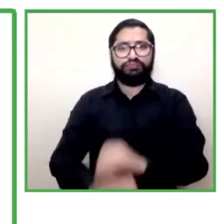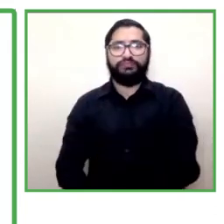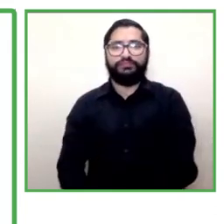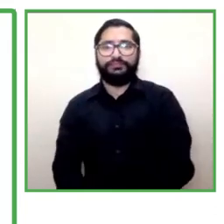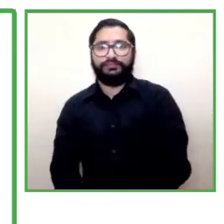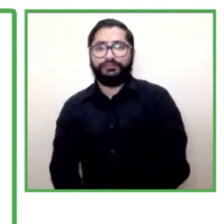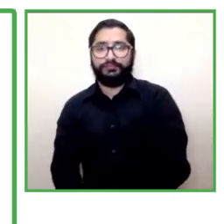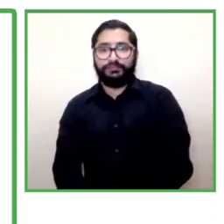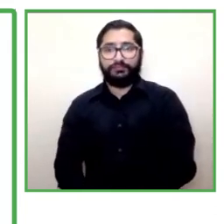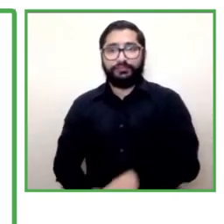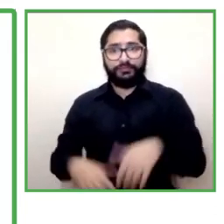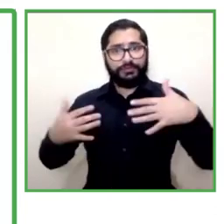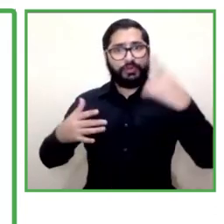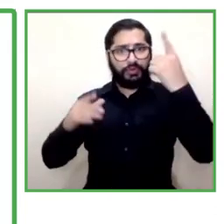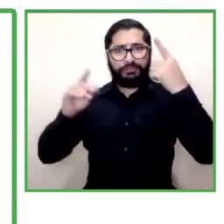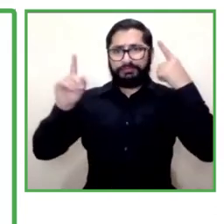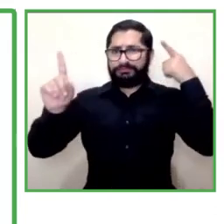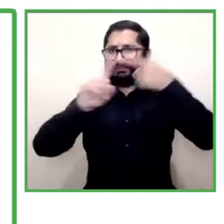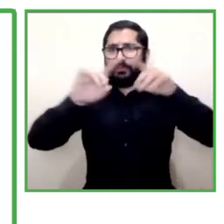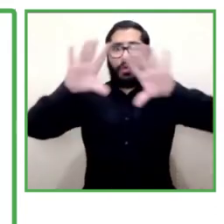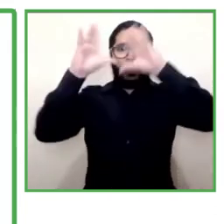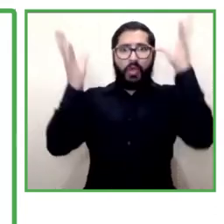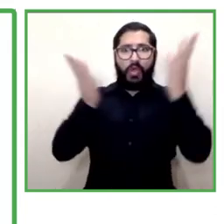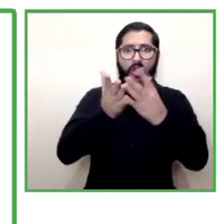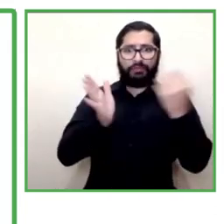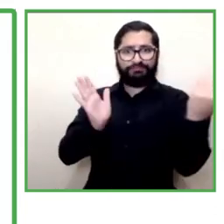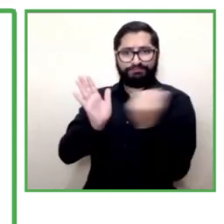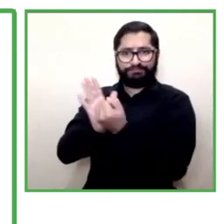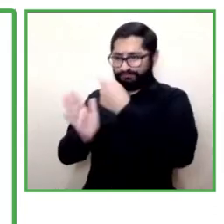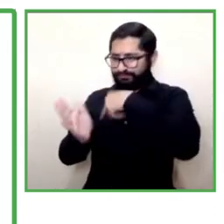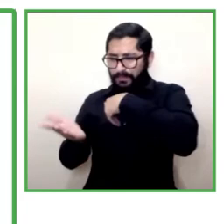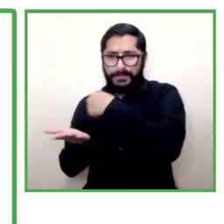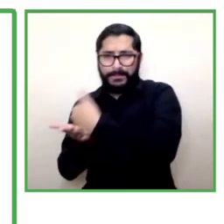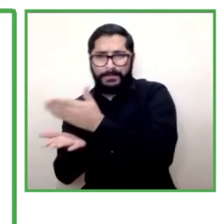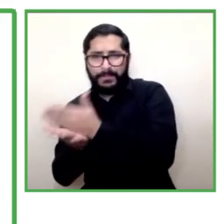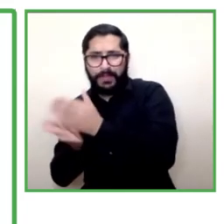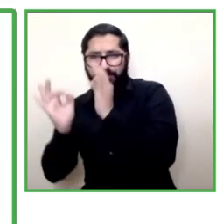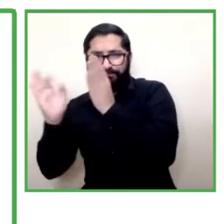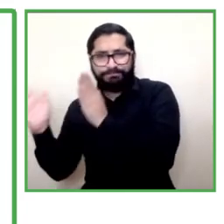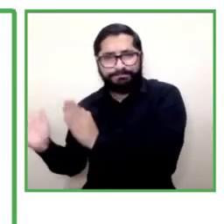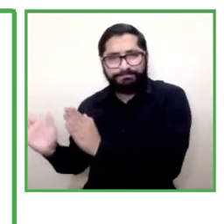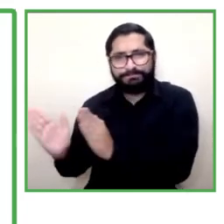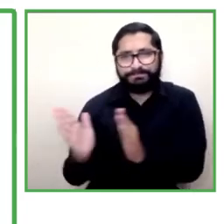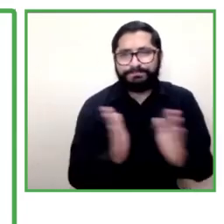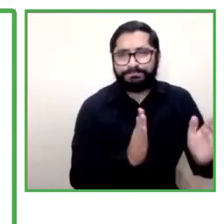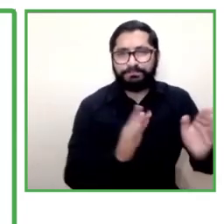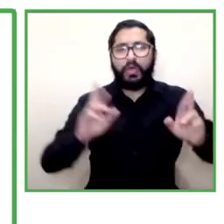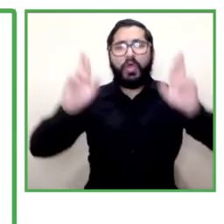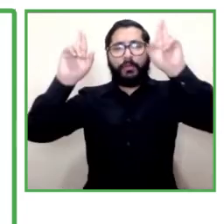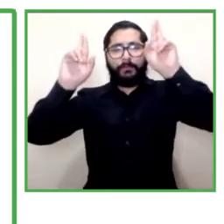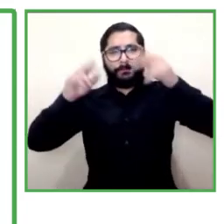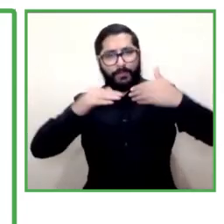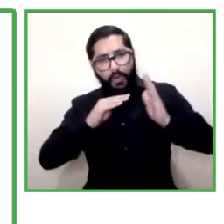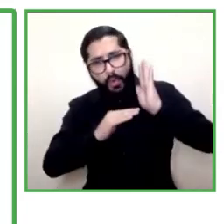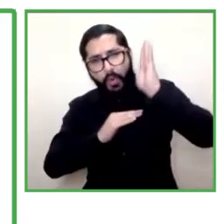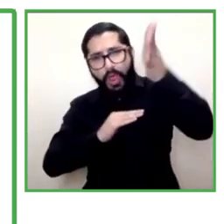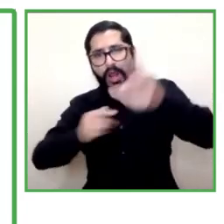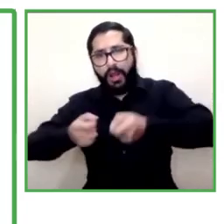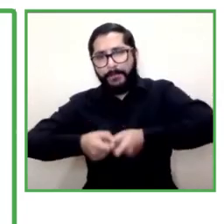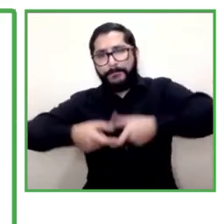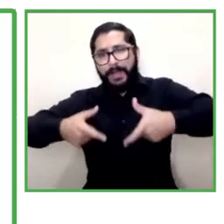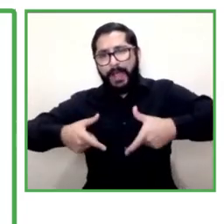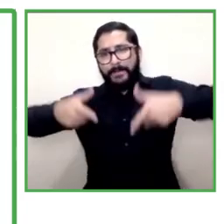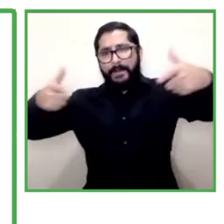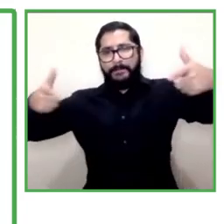solution globally. Firstly, we will add some small enhancements in our solution. And in Q3, we will add a low vision mode for